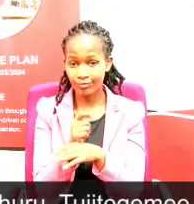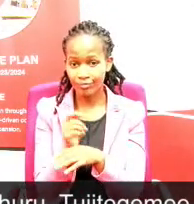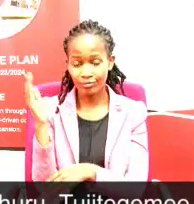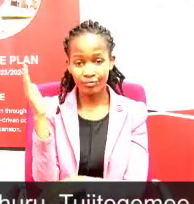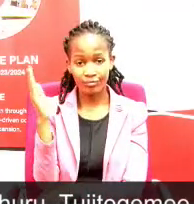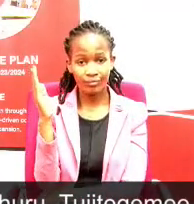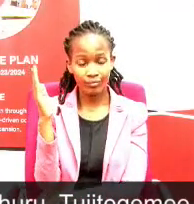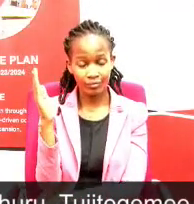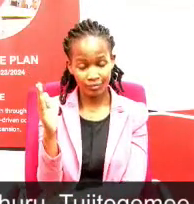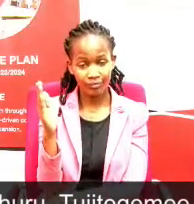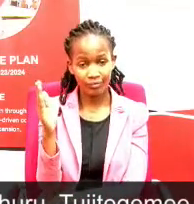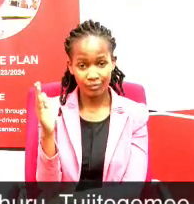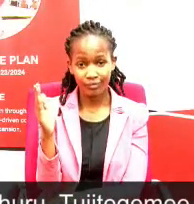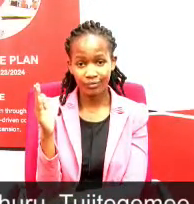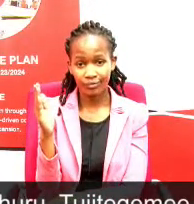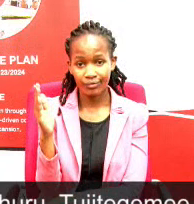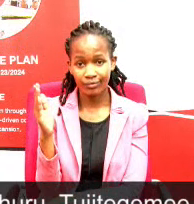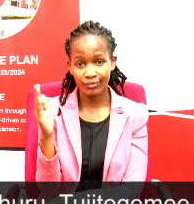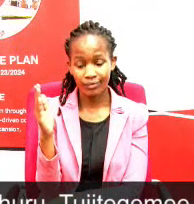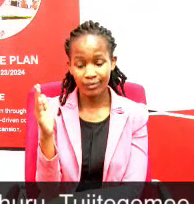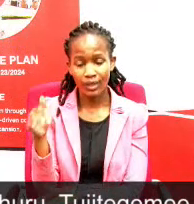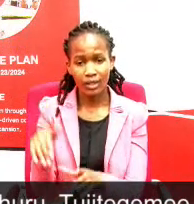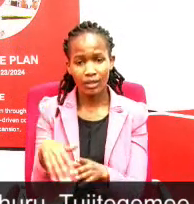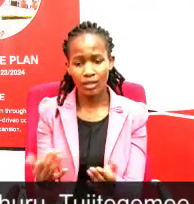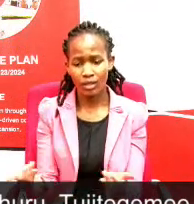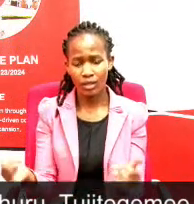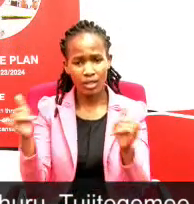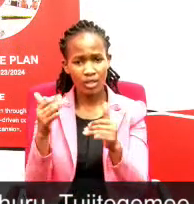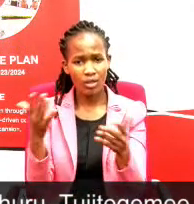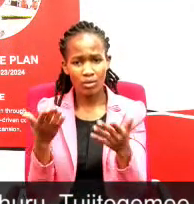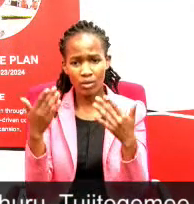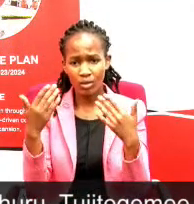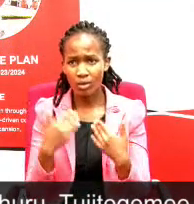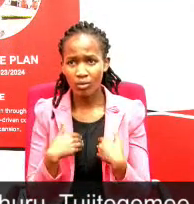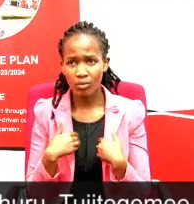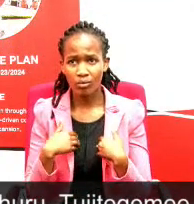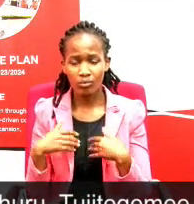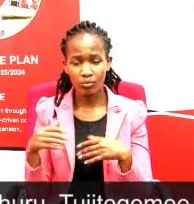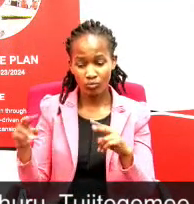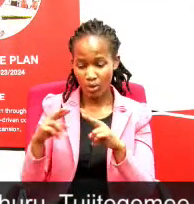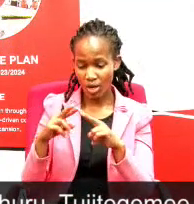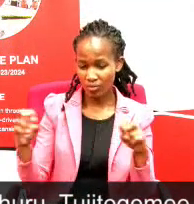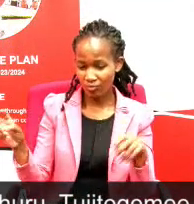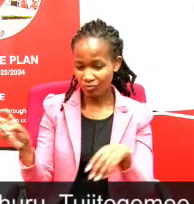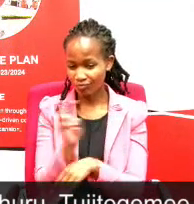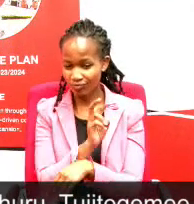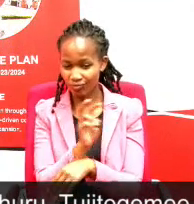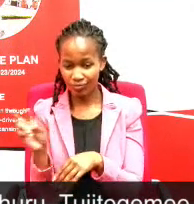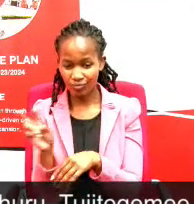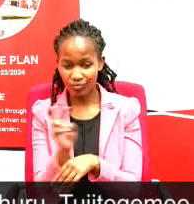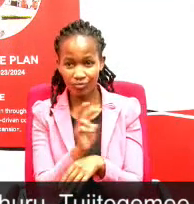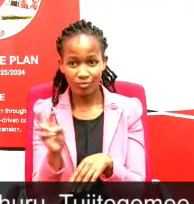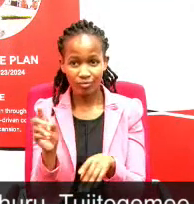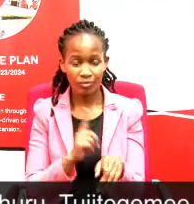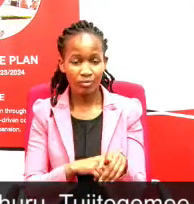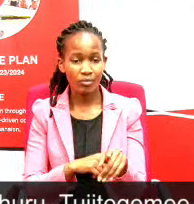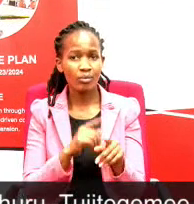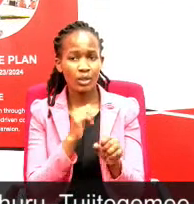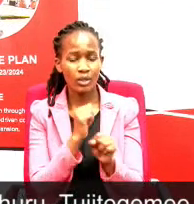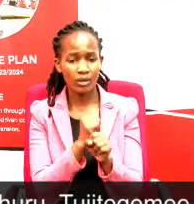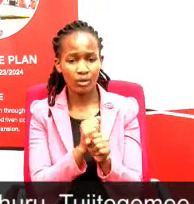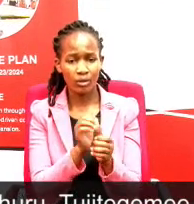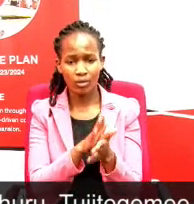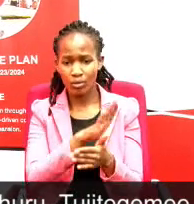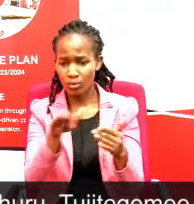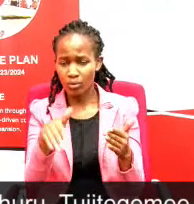of legitimate trade. In the event that there's contested assessments and as we deal with our taxpayers,